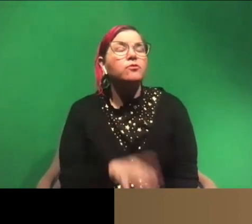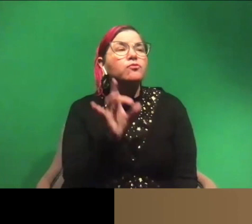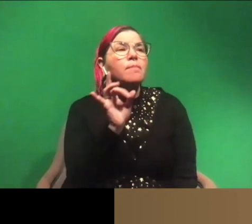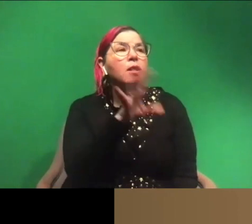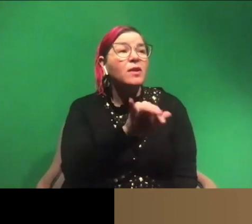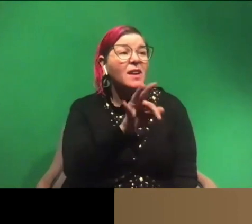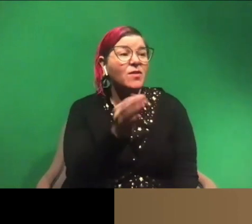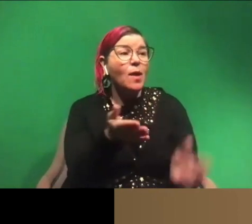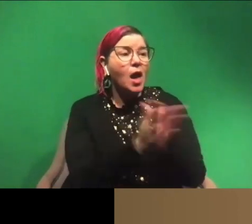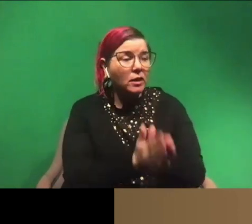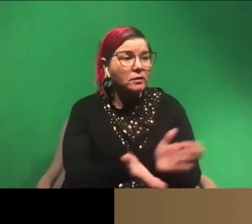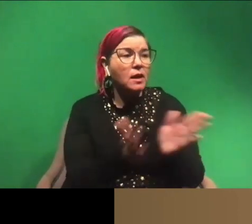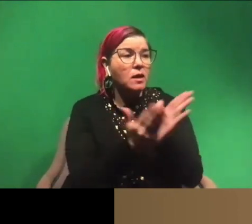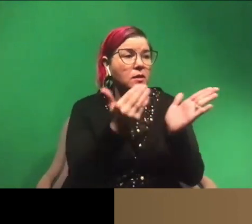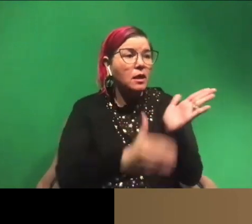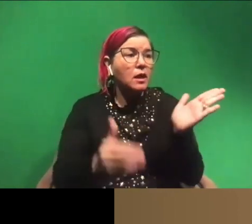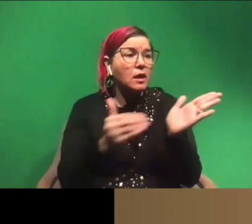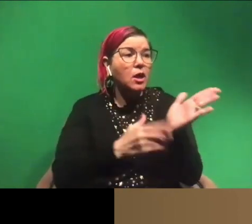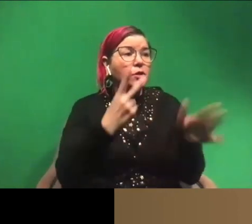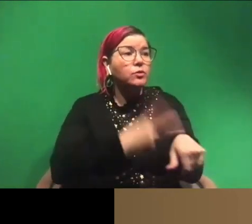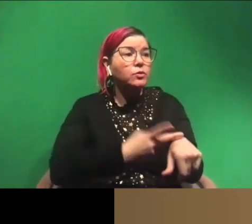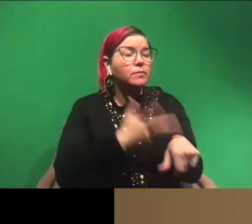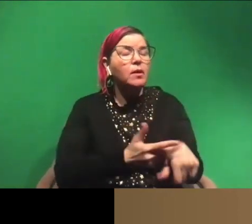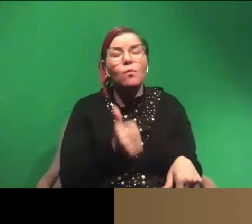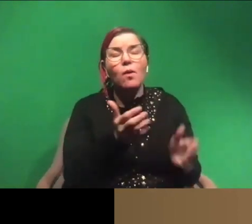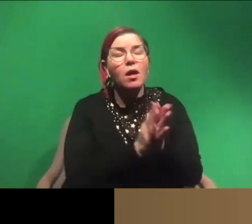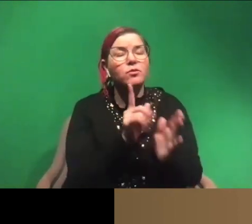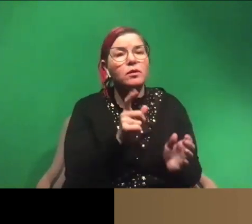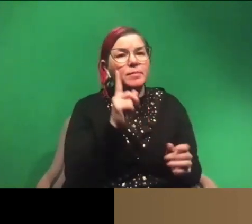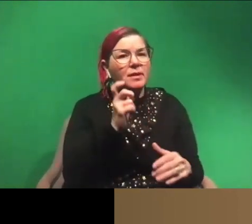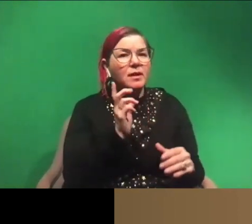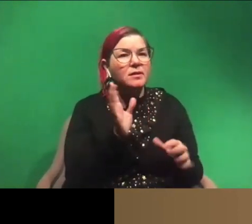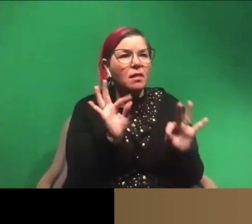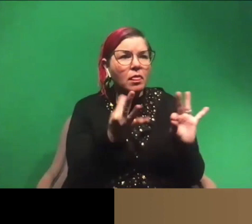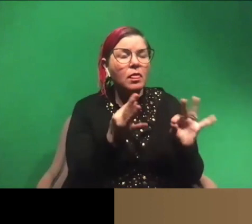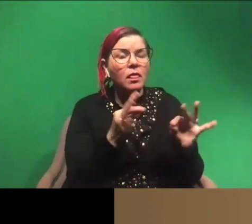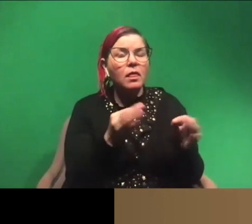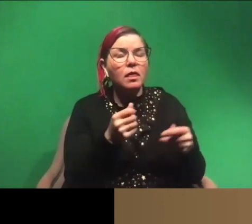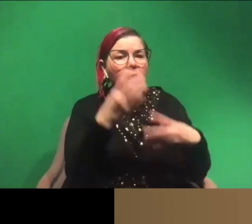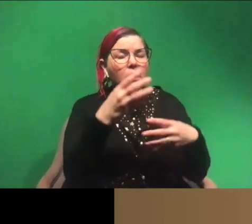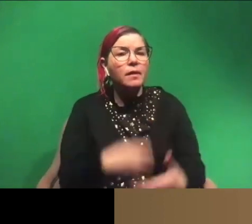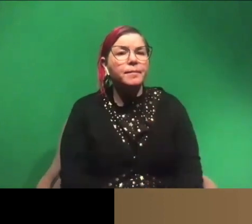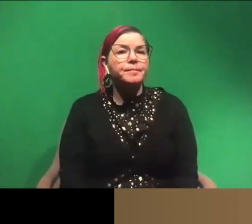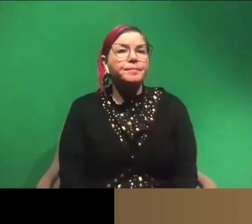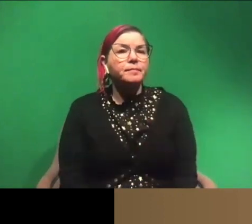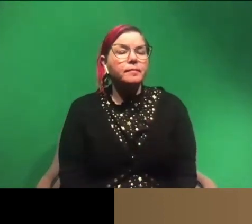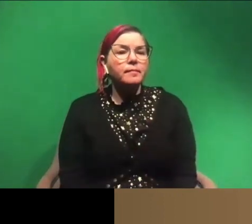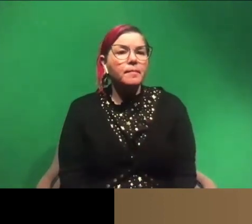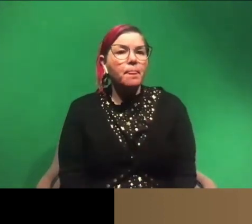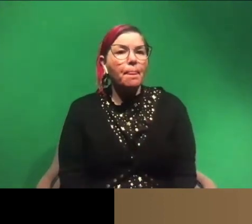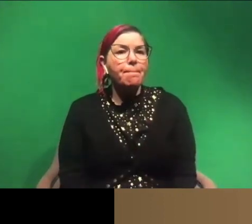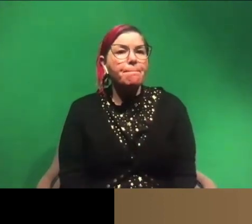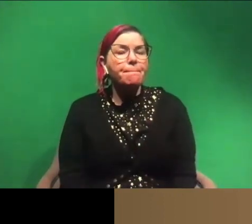you ask the same question more than twice, I won't ask your question because you're being disruptive to the group. This